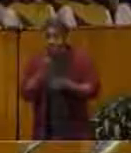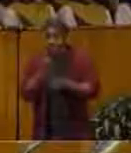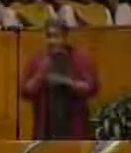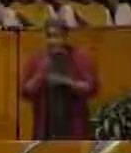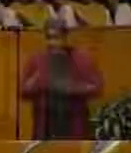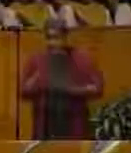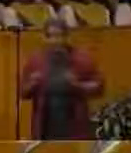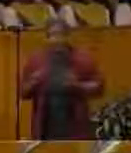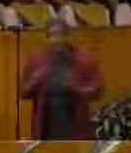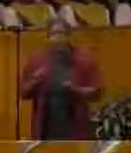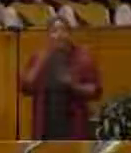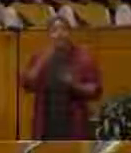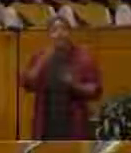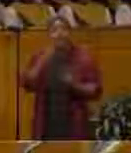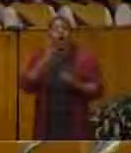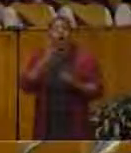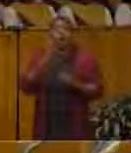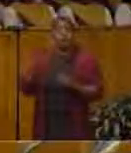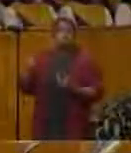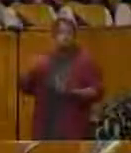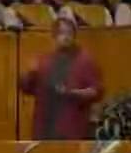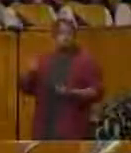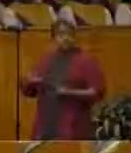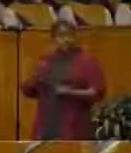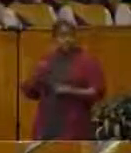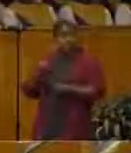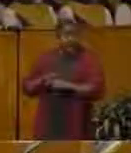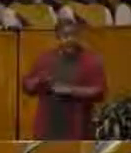And I want you to know, in my unsaved days,